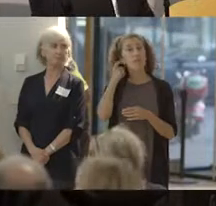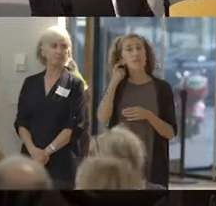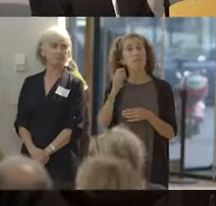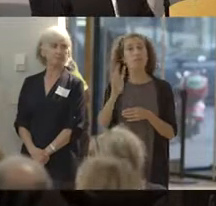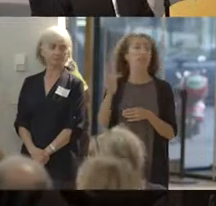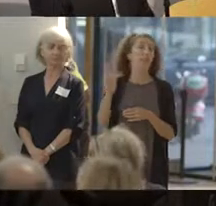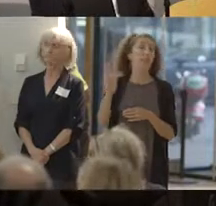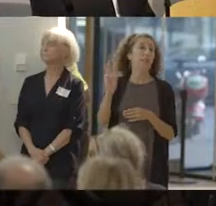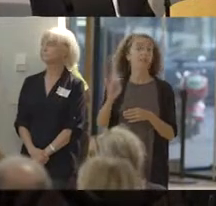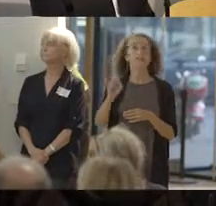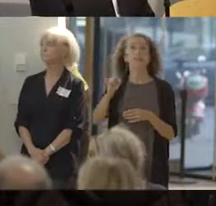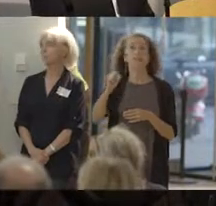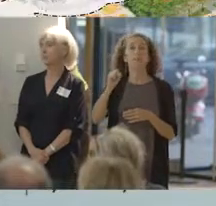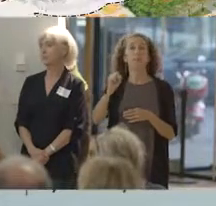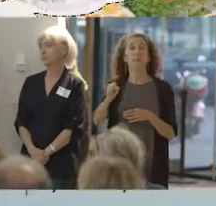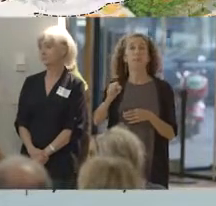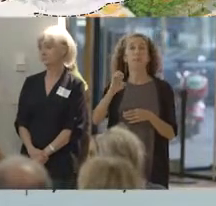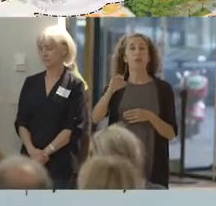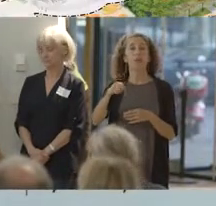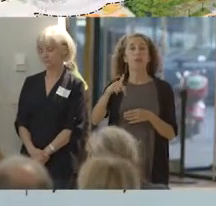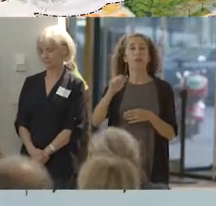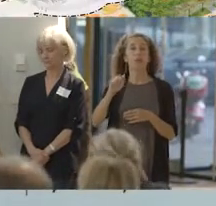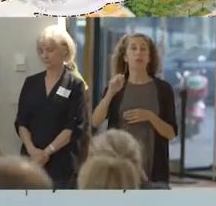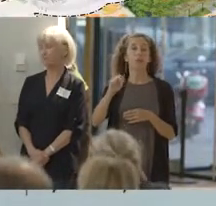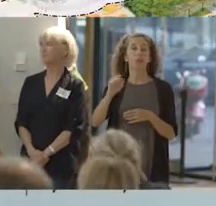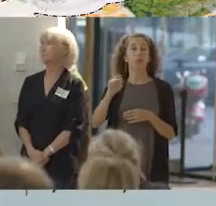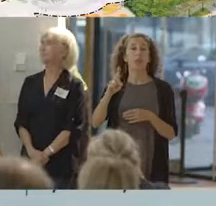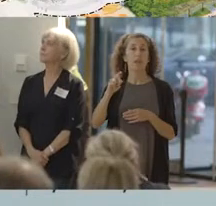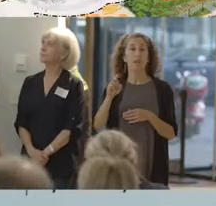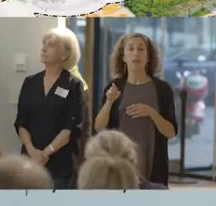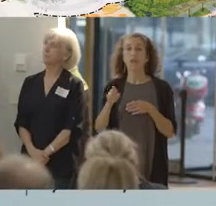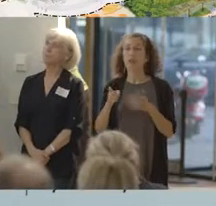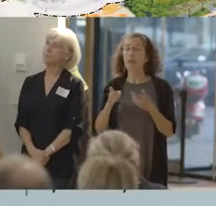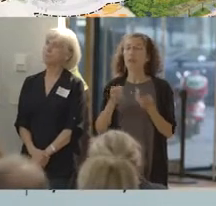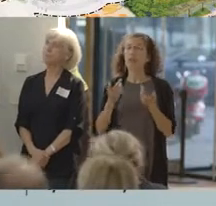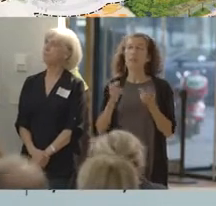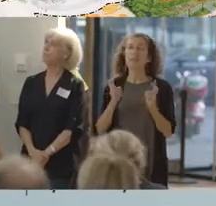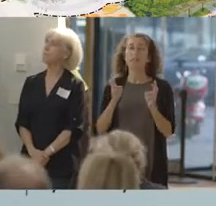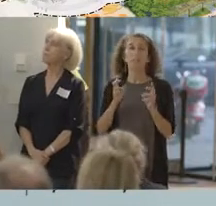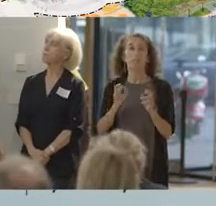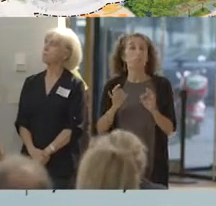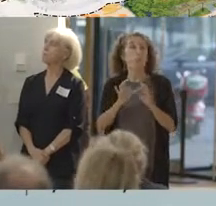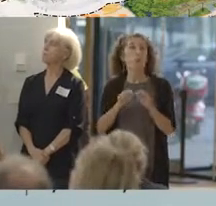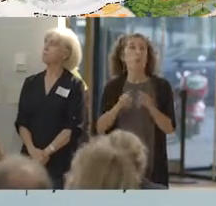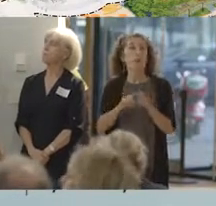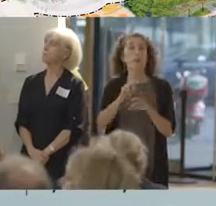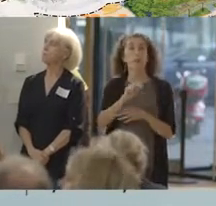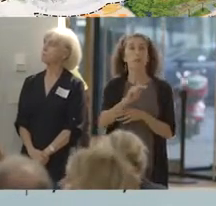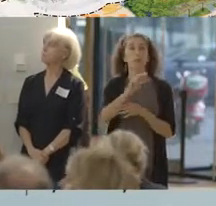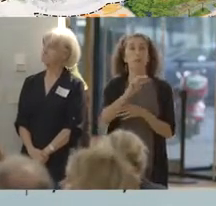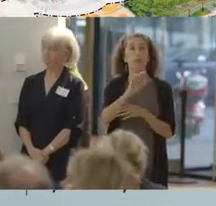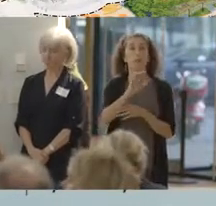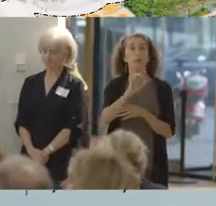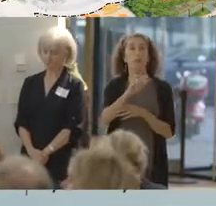ways, I would say almost as iconic as North Cove in a different way, right? This is about that long view